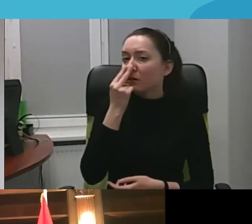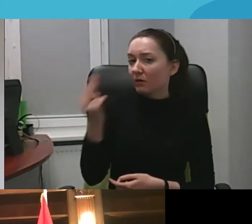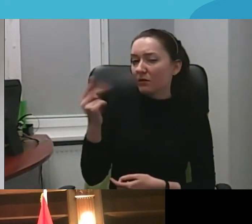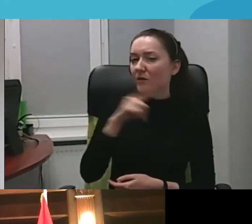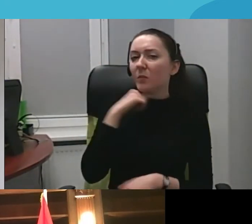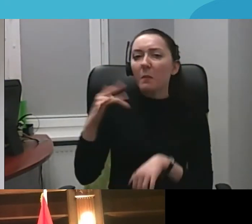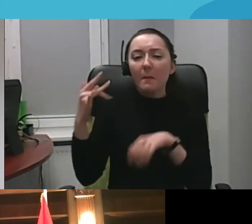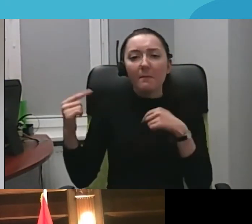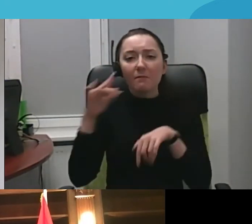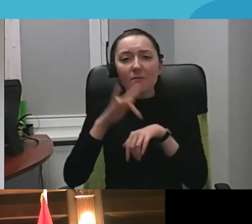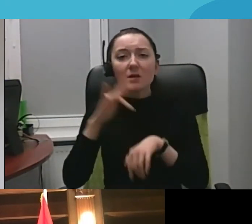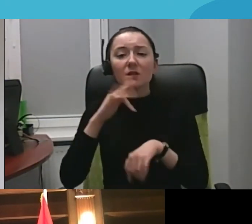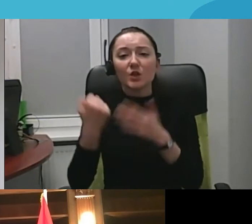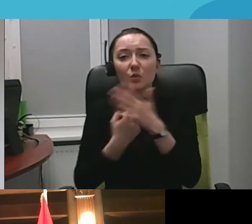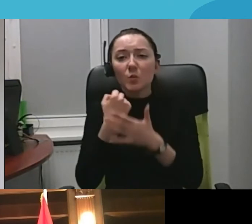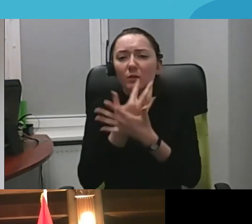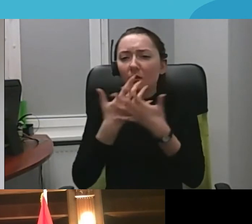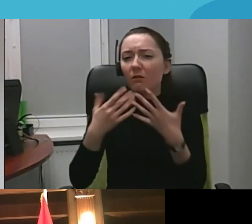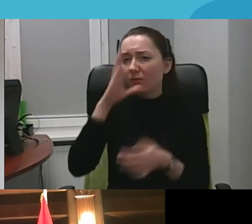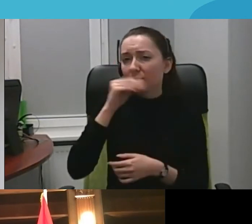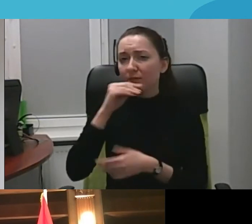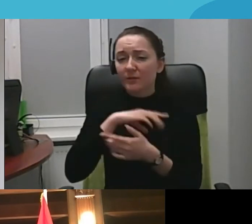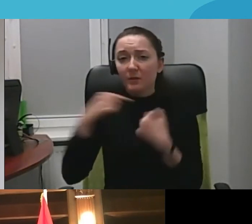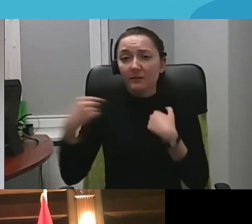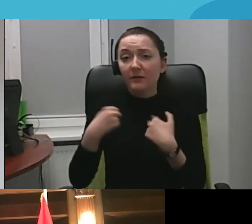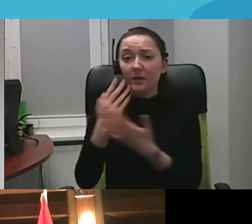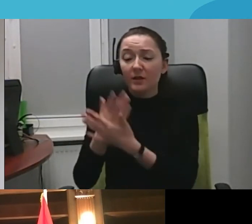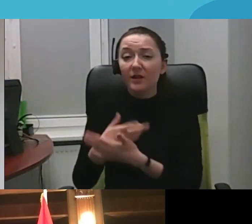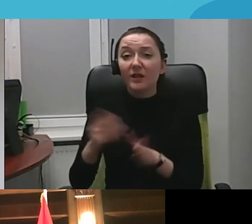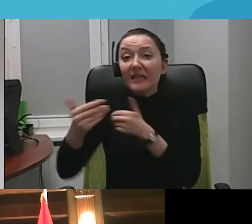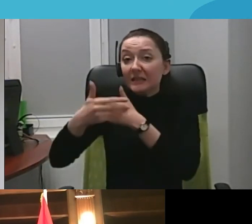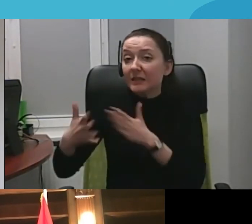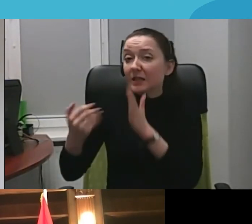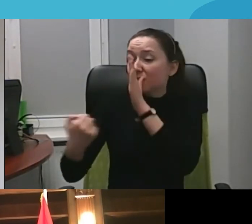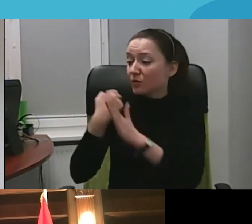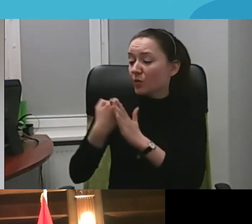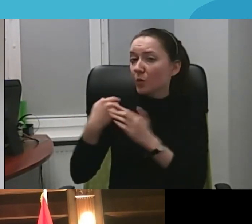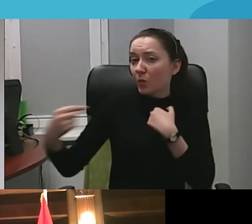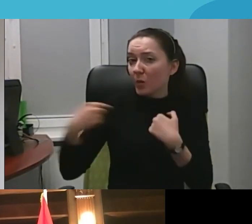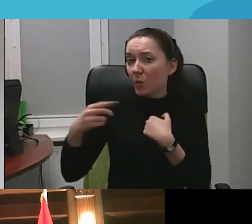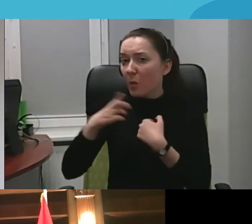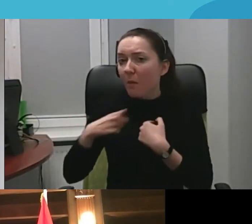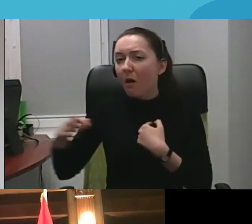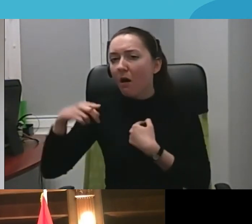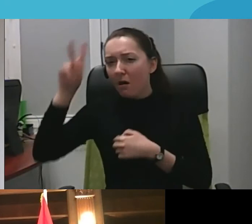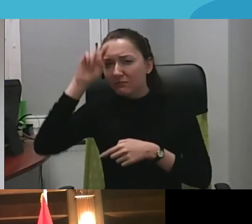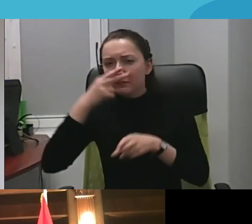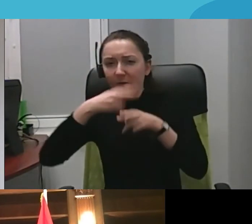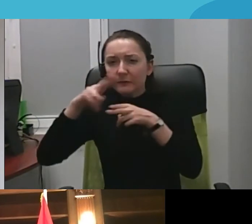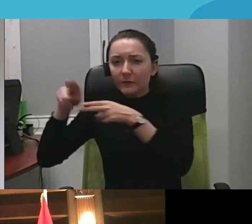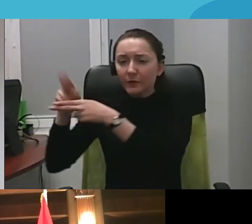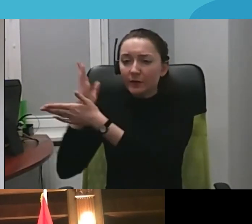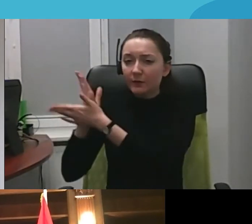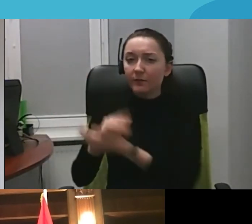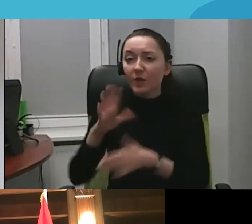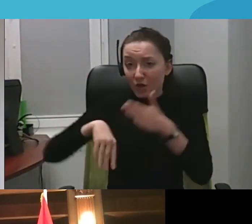systemic nature and scale of violations by the Belarusian authorities following the presidential elections, which continue today with impunity, are